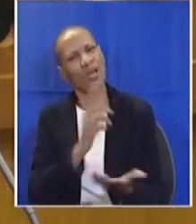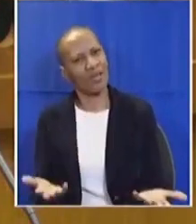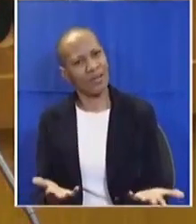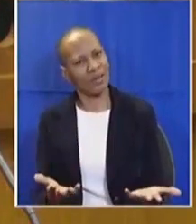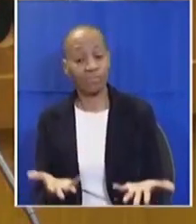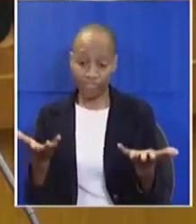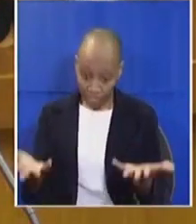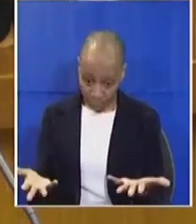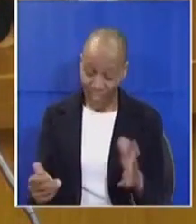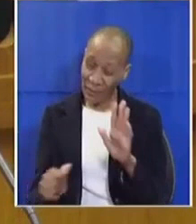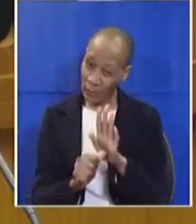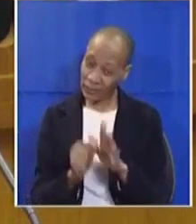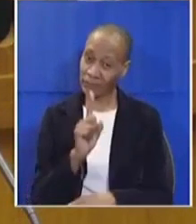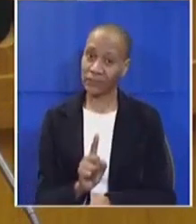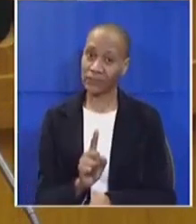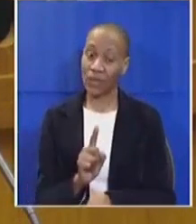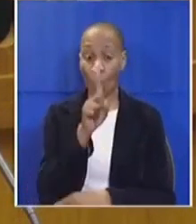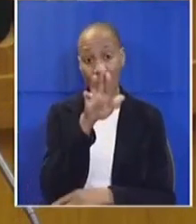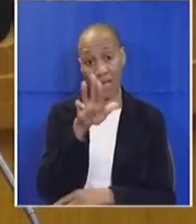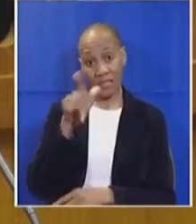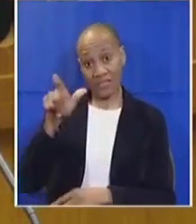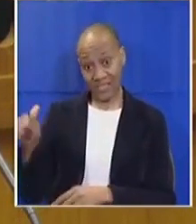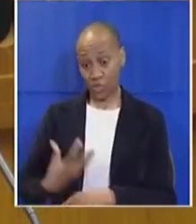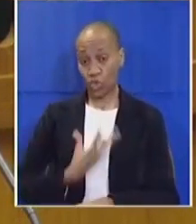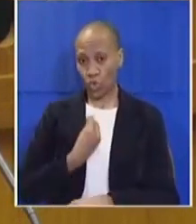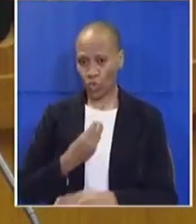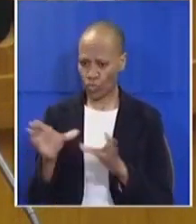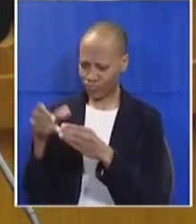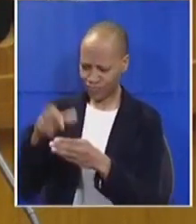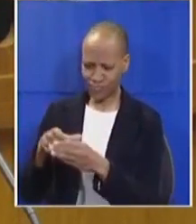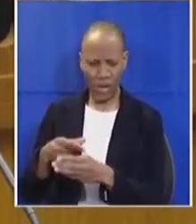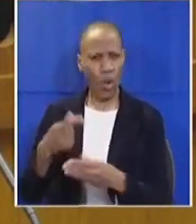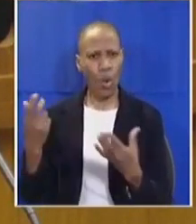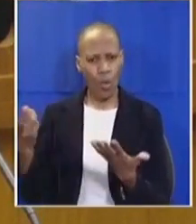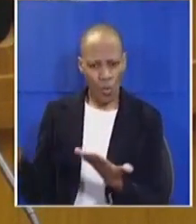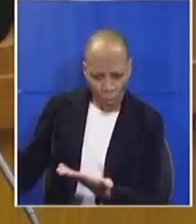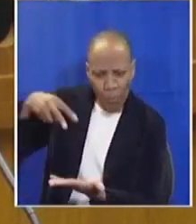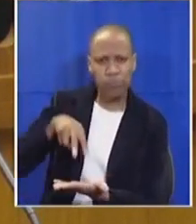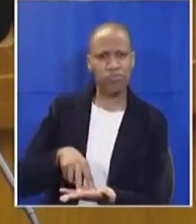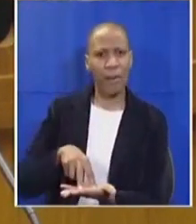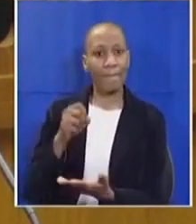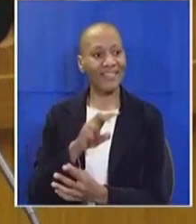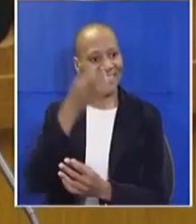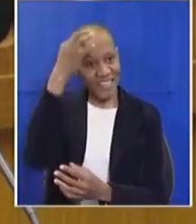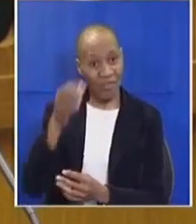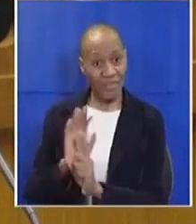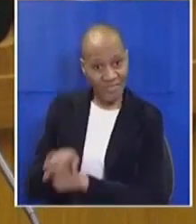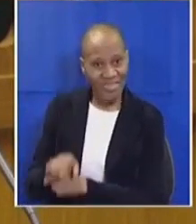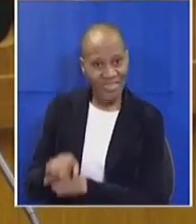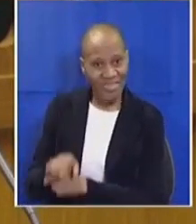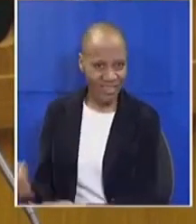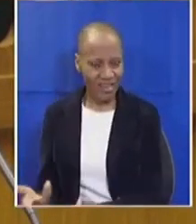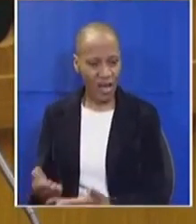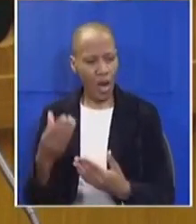because essentially, the 1976 youth were above everything else an abandoned generation, abandoned by